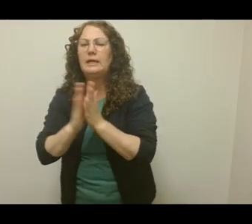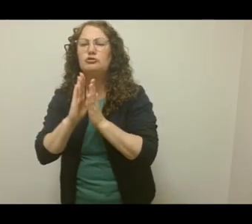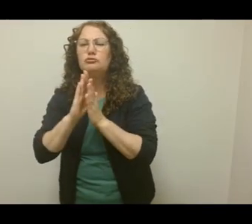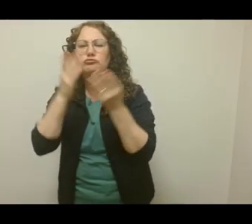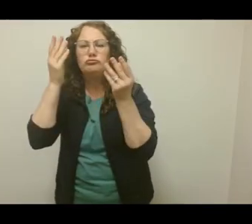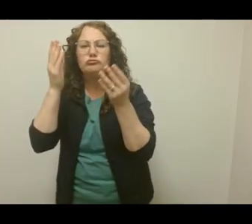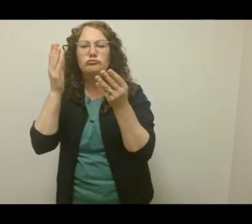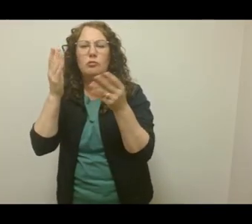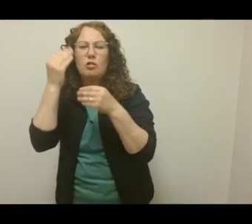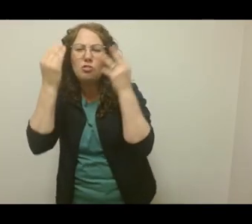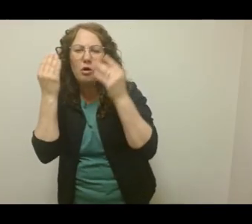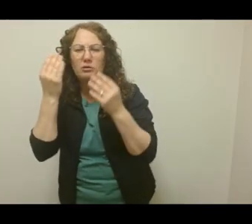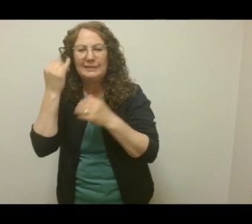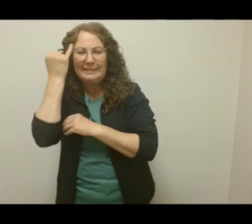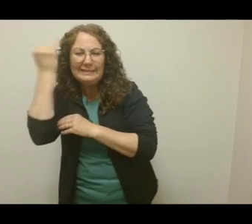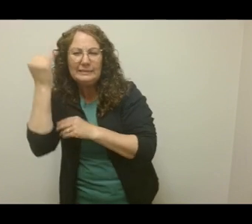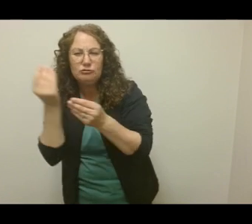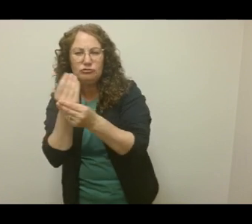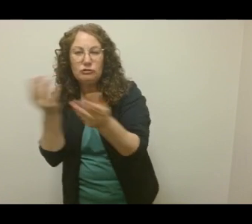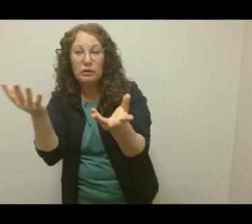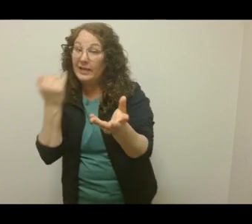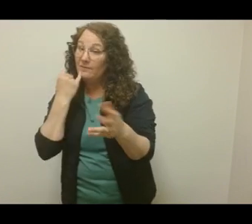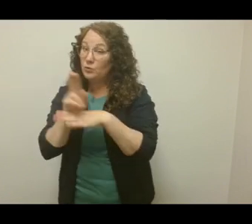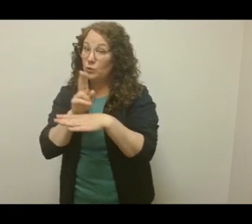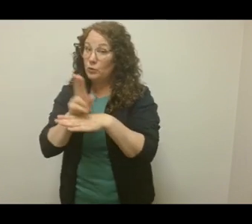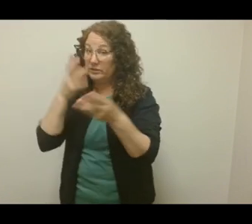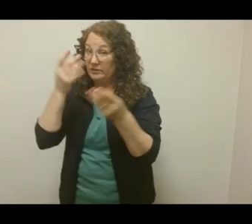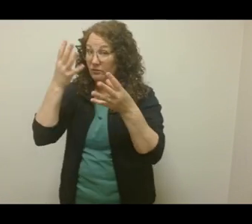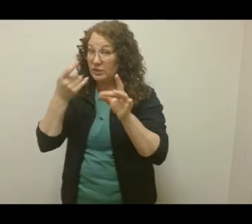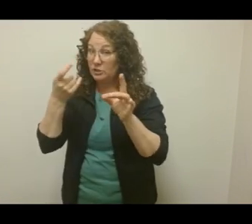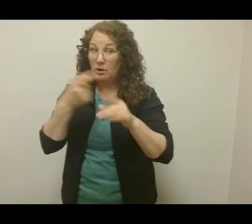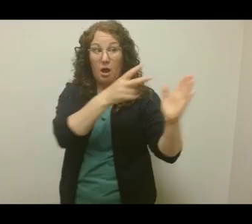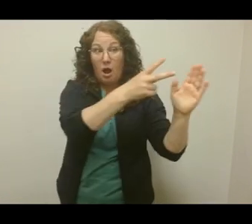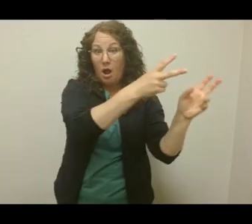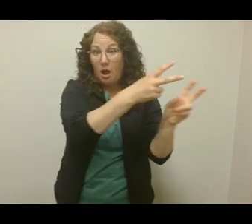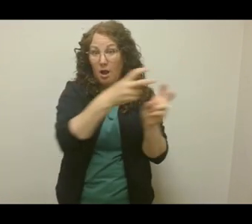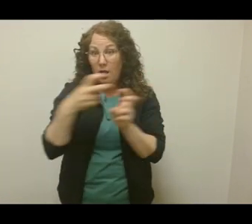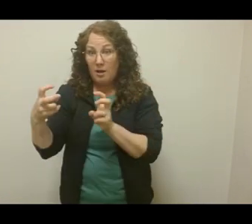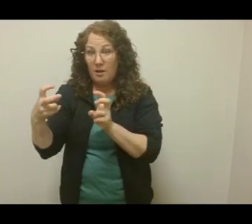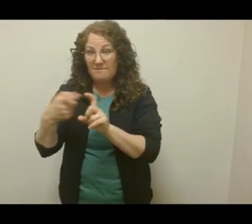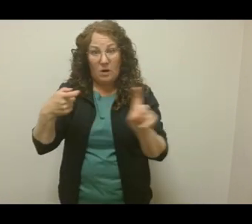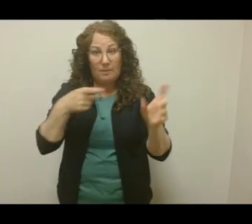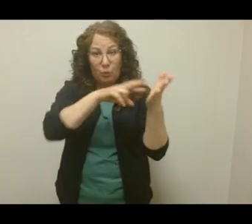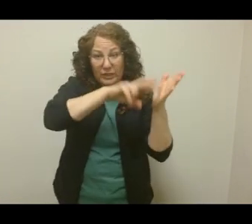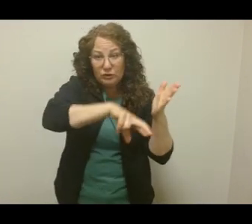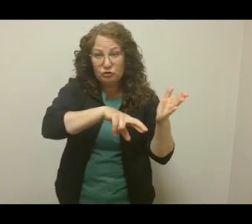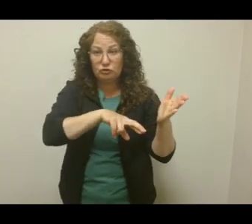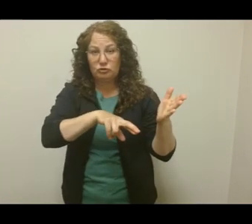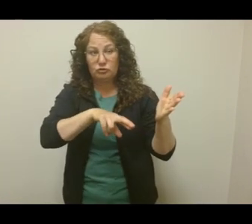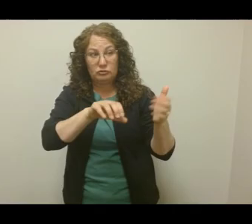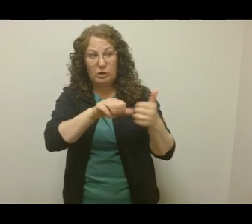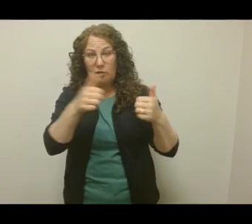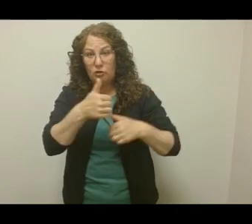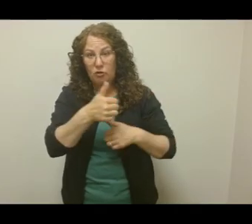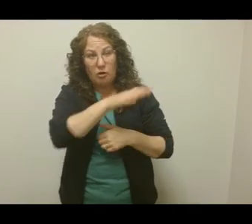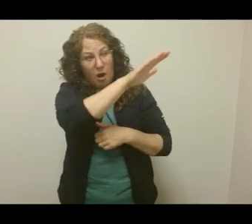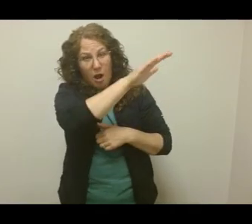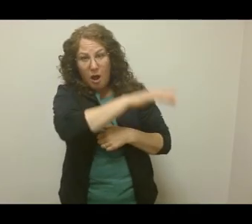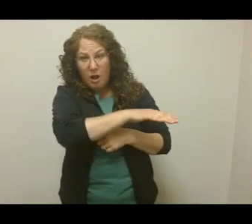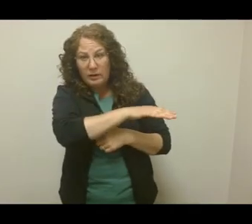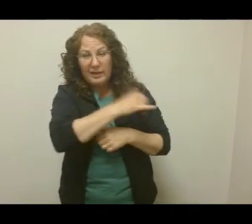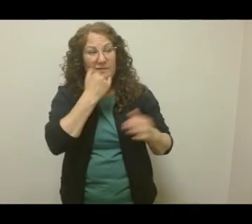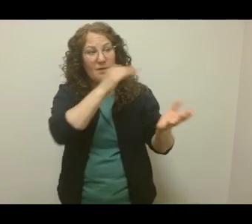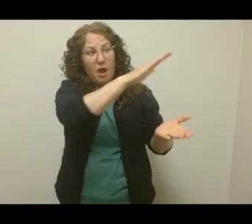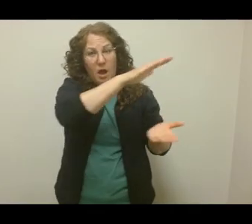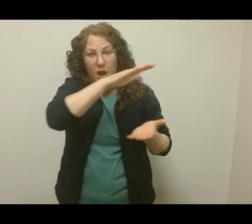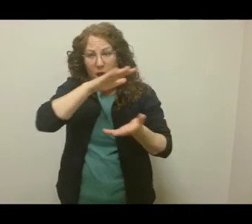and ideas. If you use information from research, from a different source, and you paraphrase